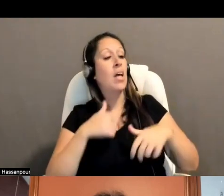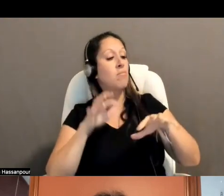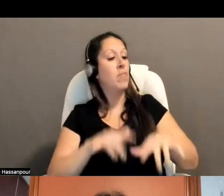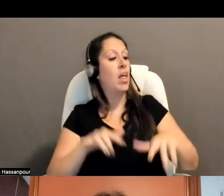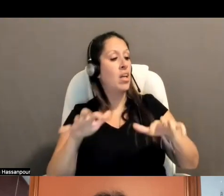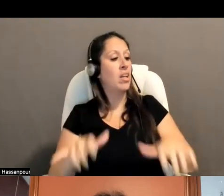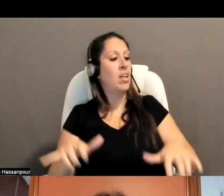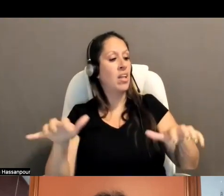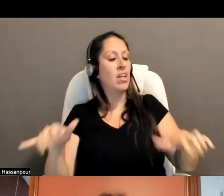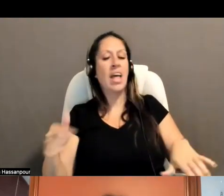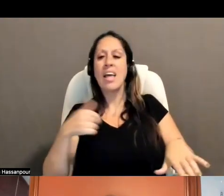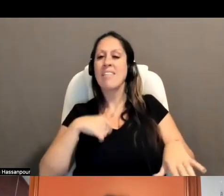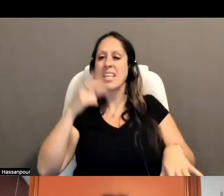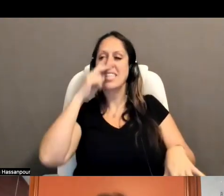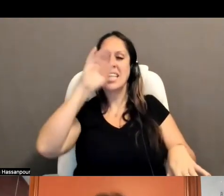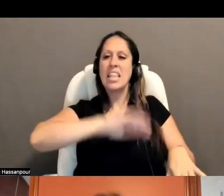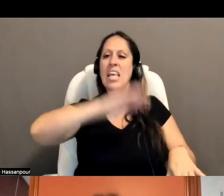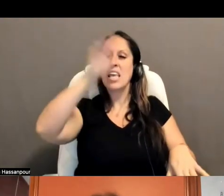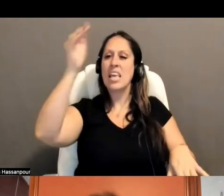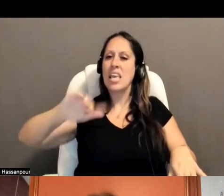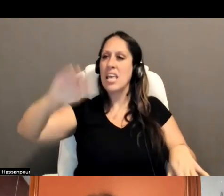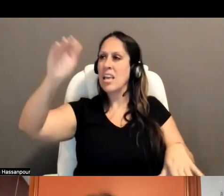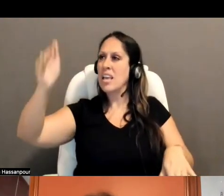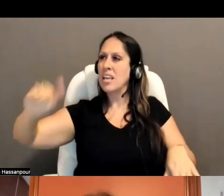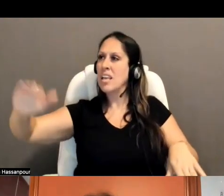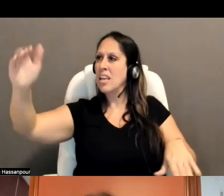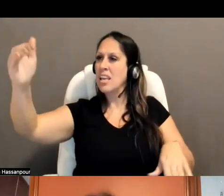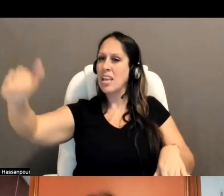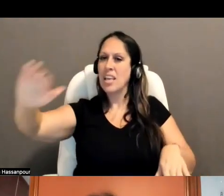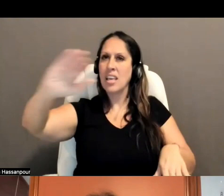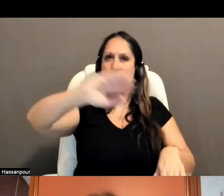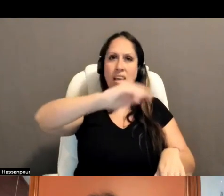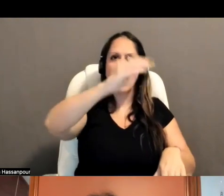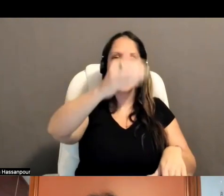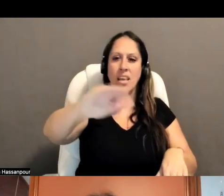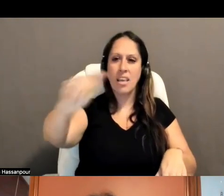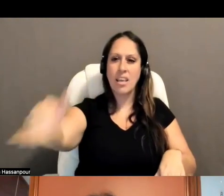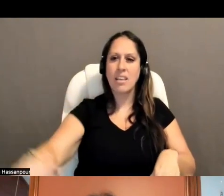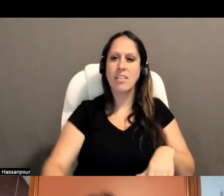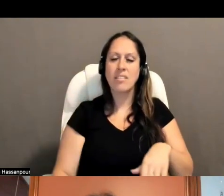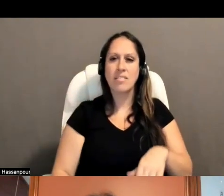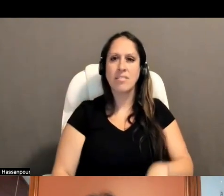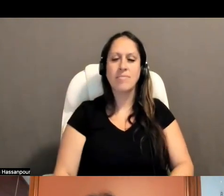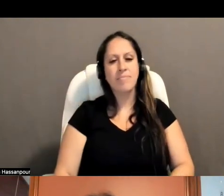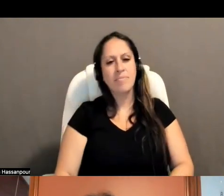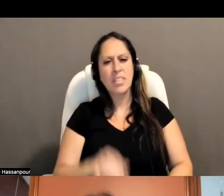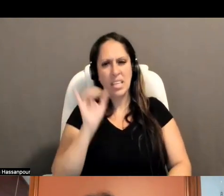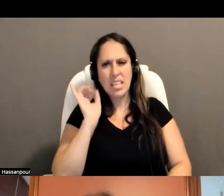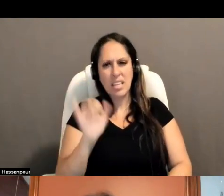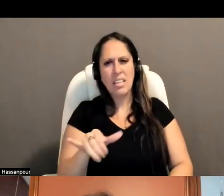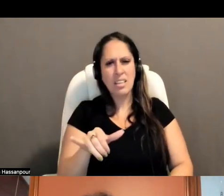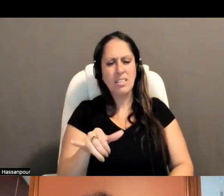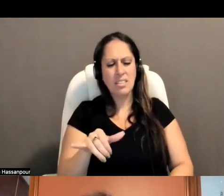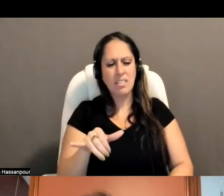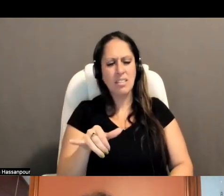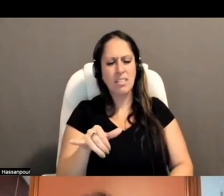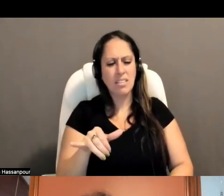I see the hills, Uh, you know. hmm. So